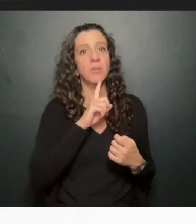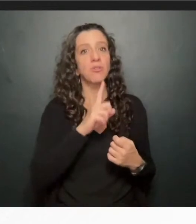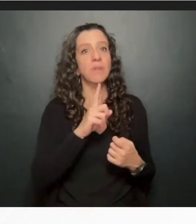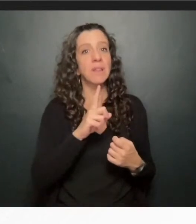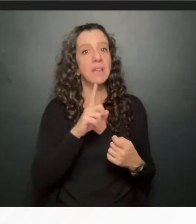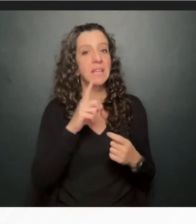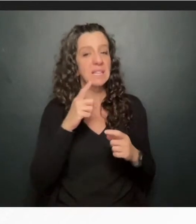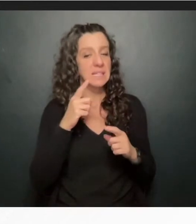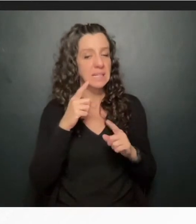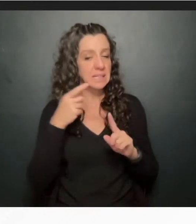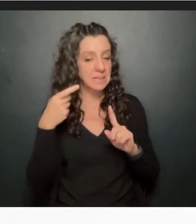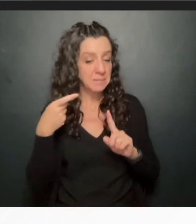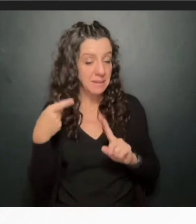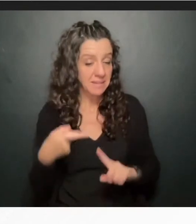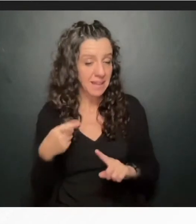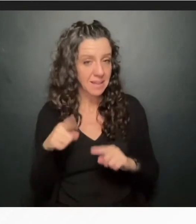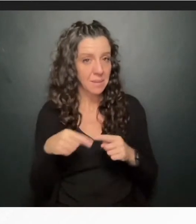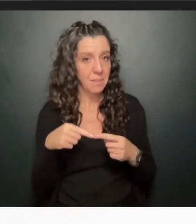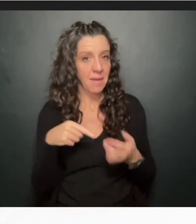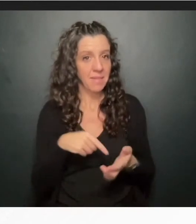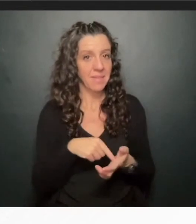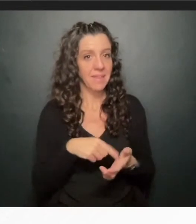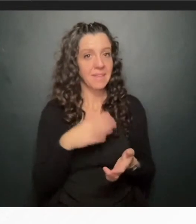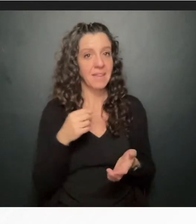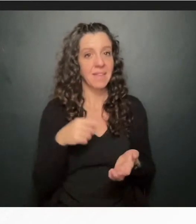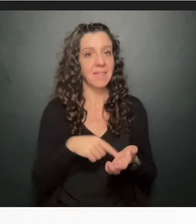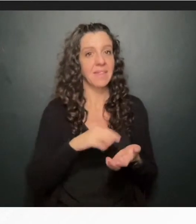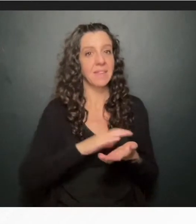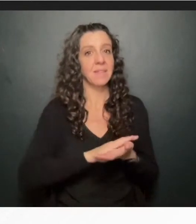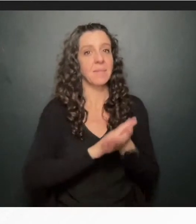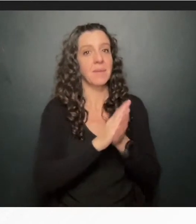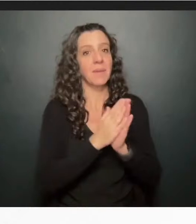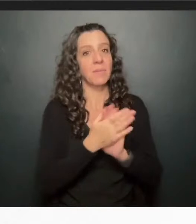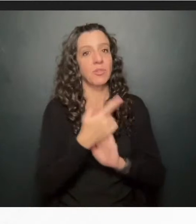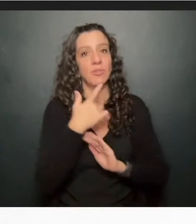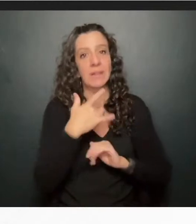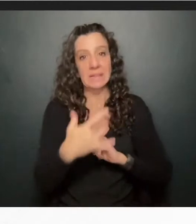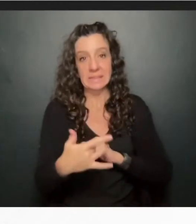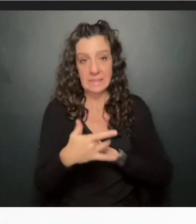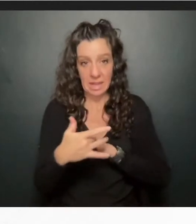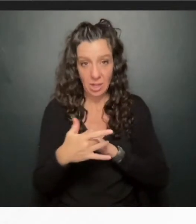precise about this, and this becomes very